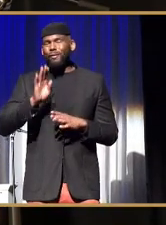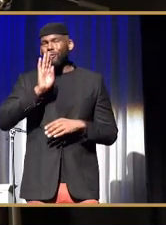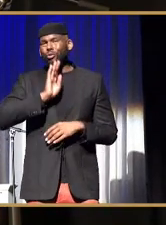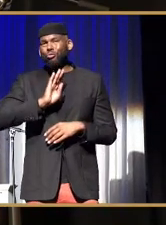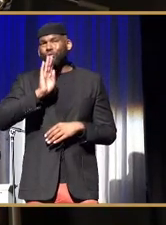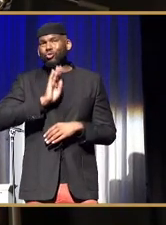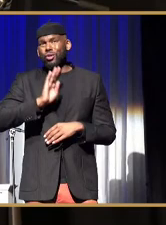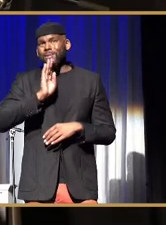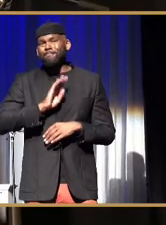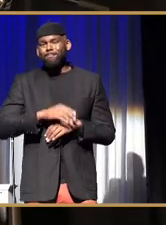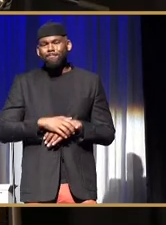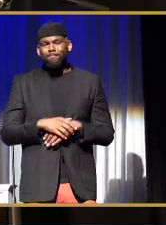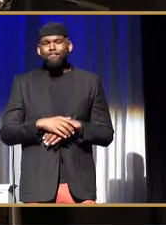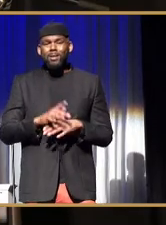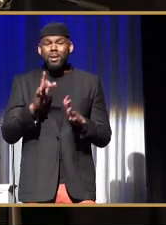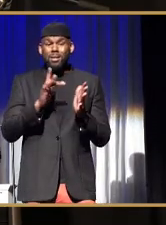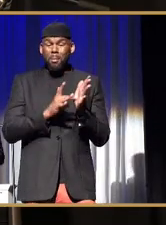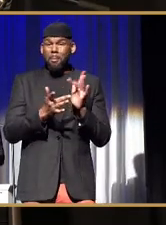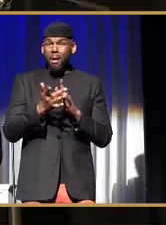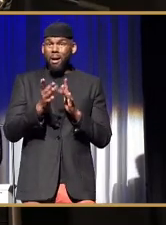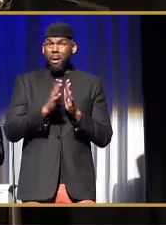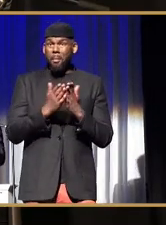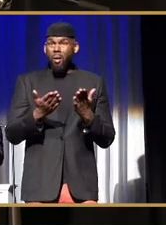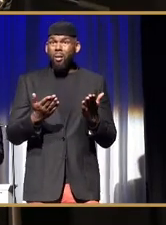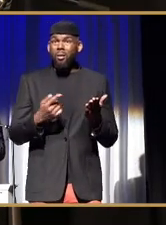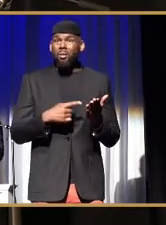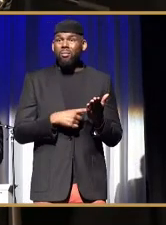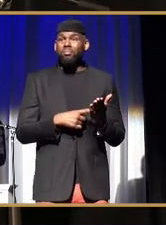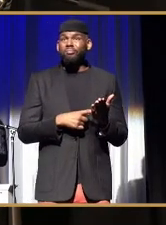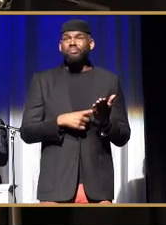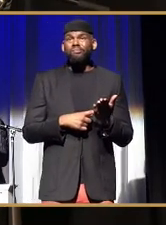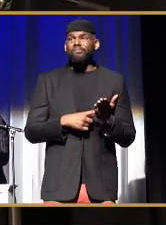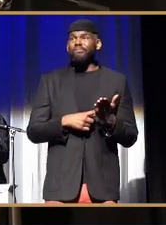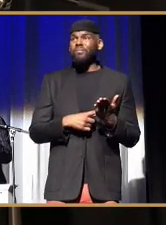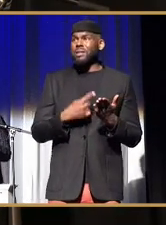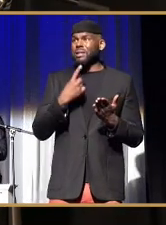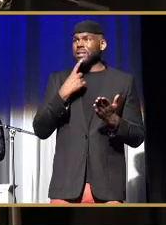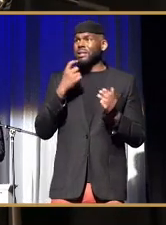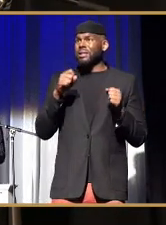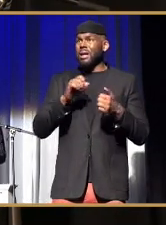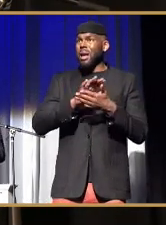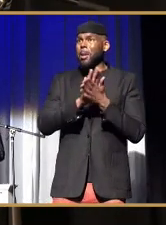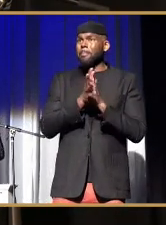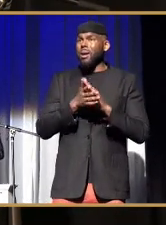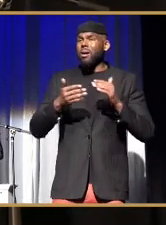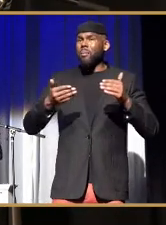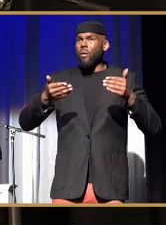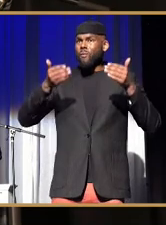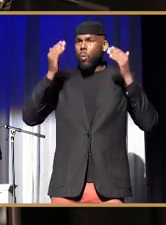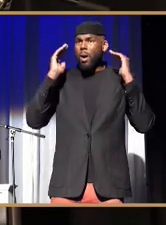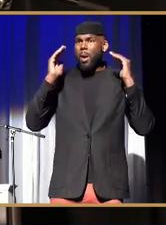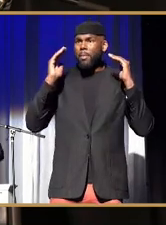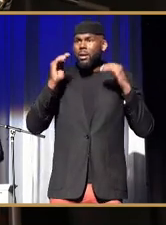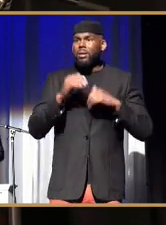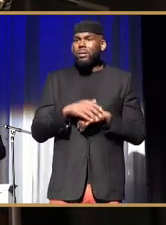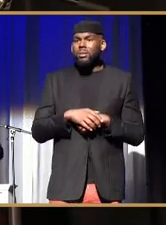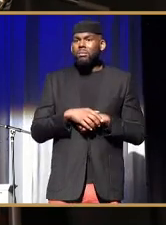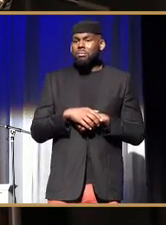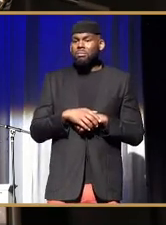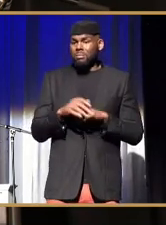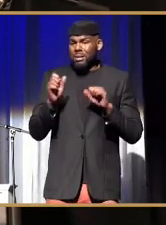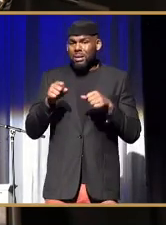The nihilism can grow. It can get overwhelming, turning on the news. It can